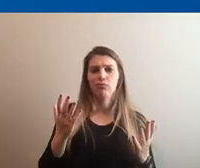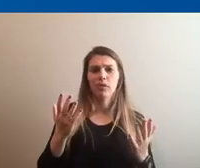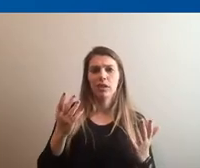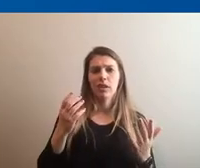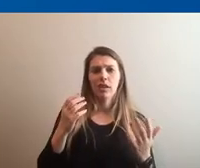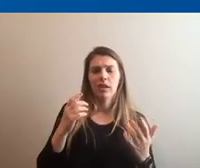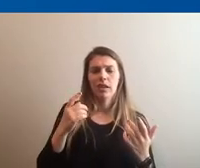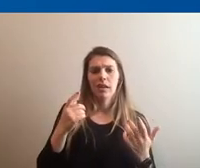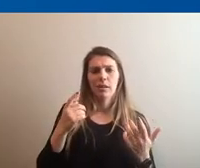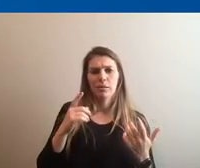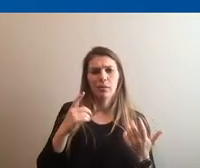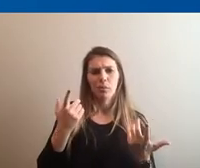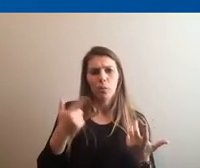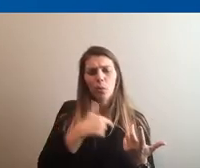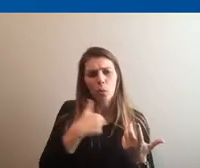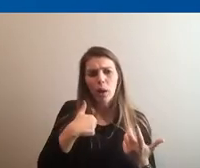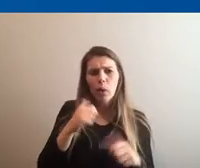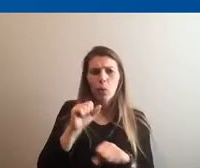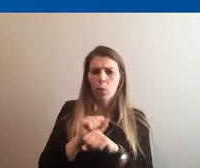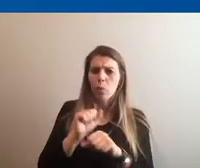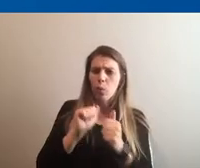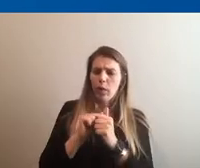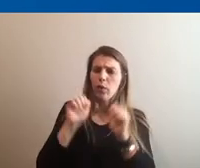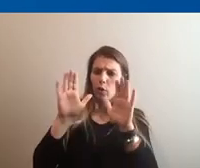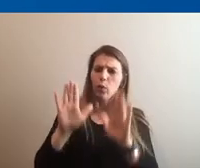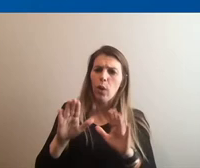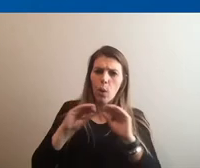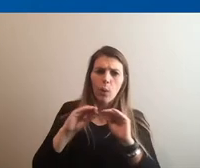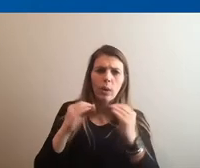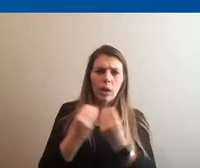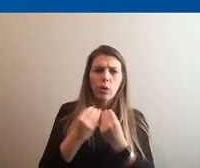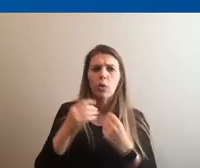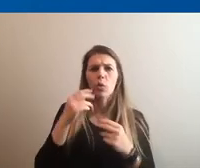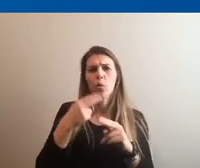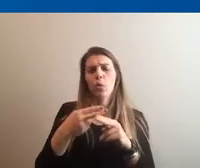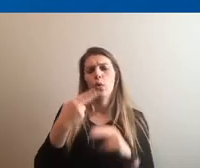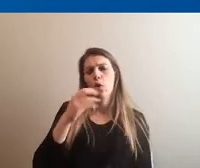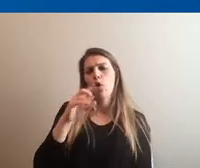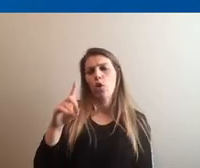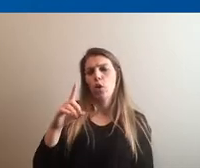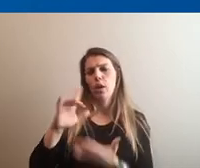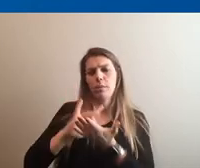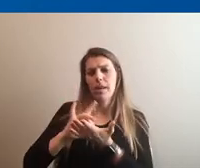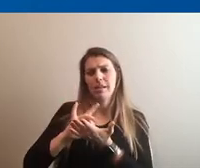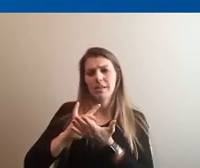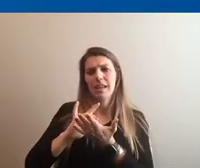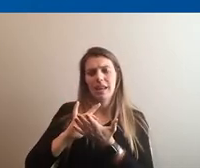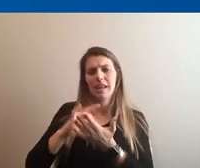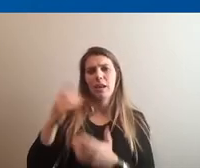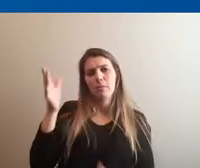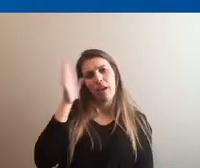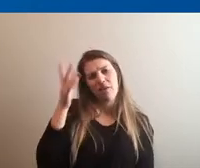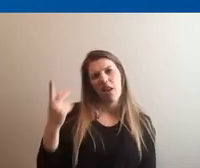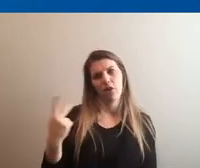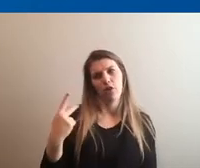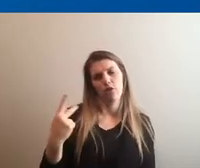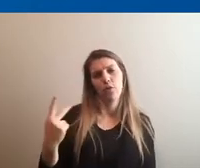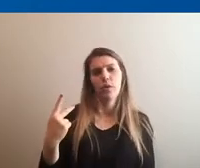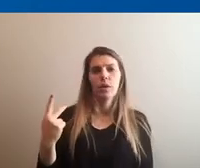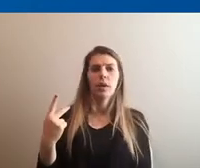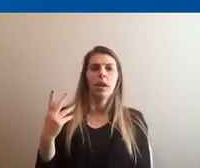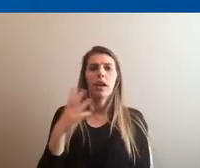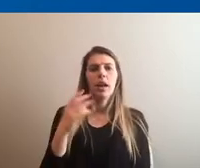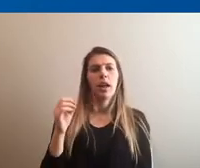homogenous. We work with a wonderful organization called the Hood Medicine Initiative, my father and I, and